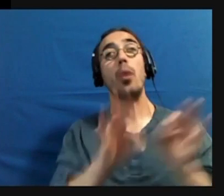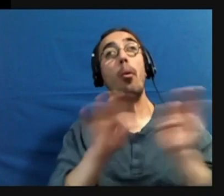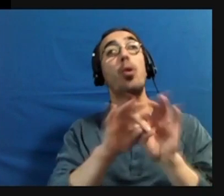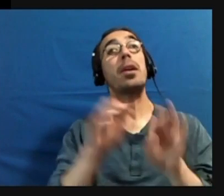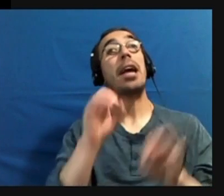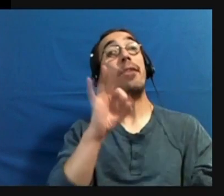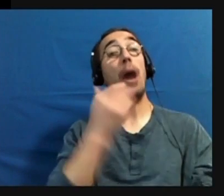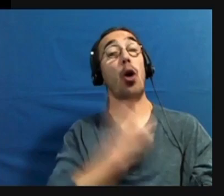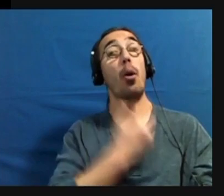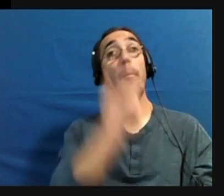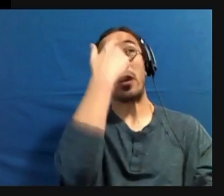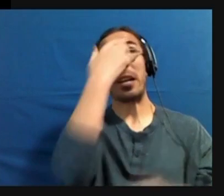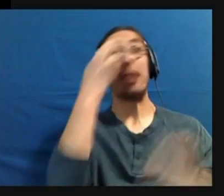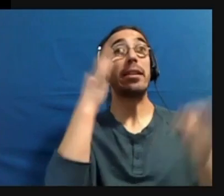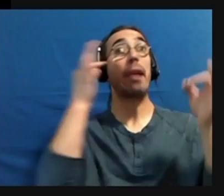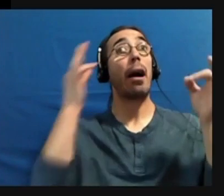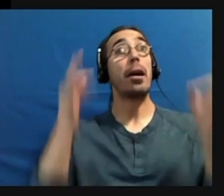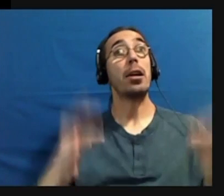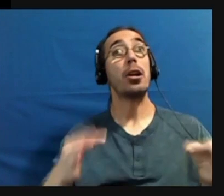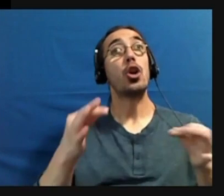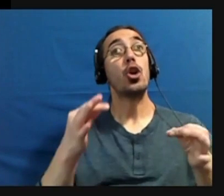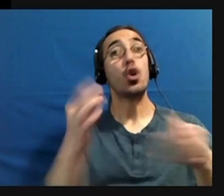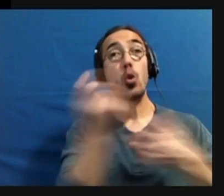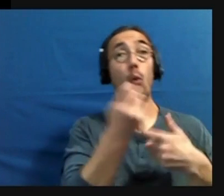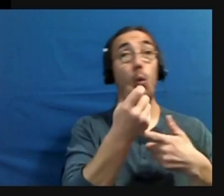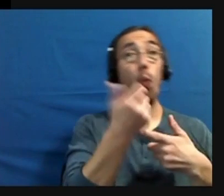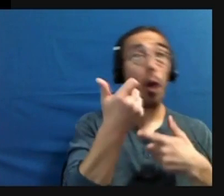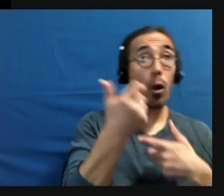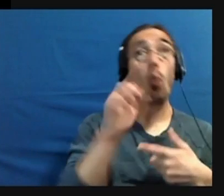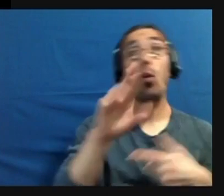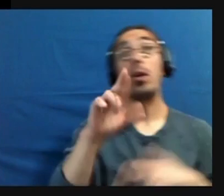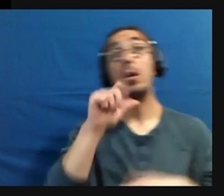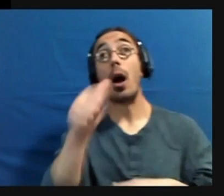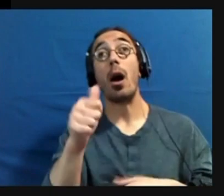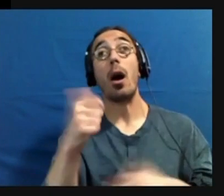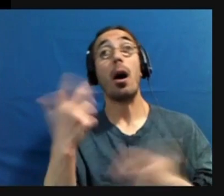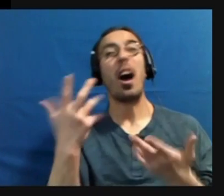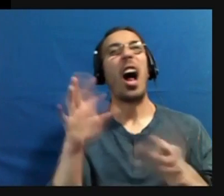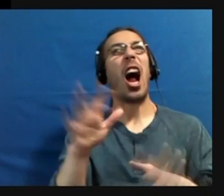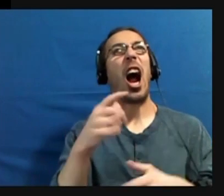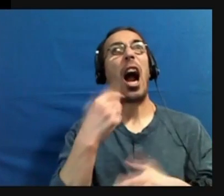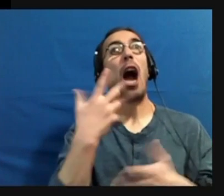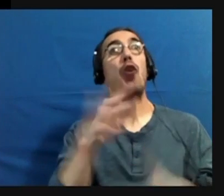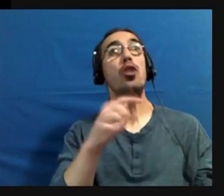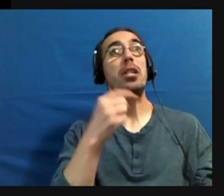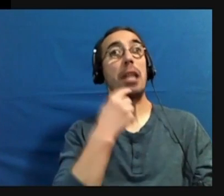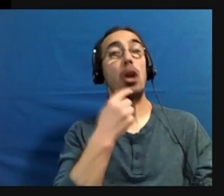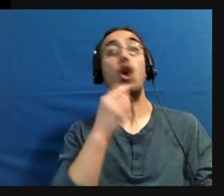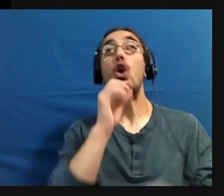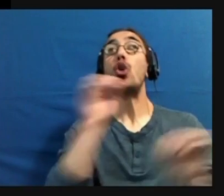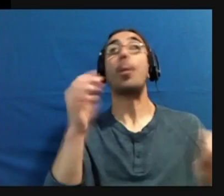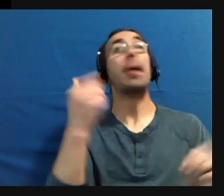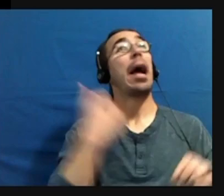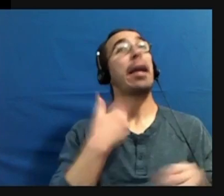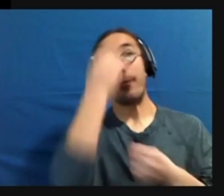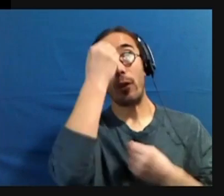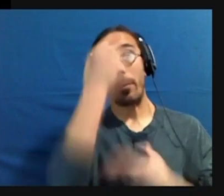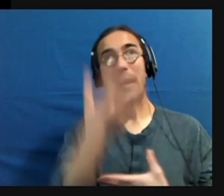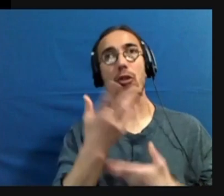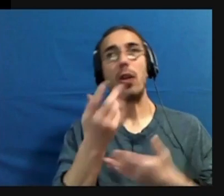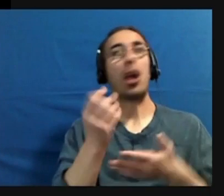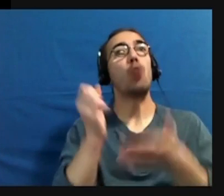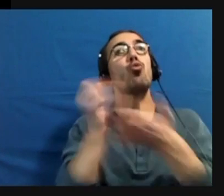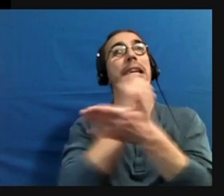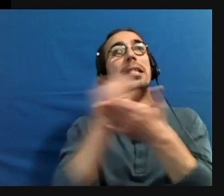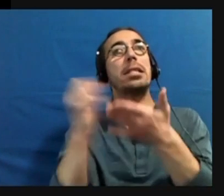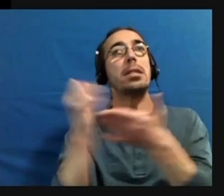decides to erase it. And since I have just said all of it, nobody currently has that information erased, because